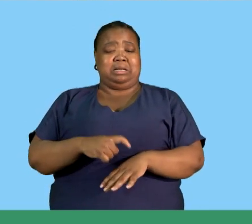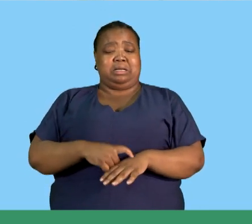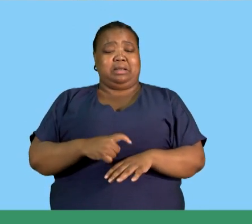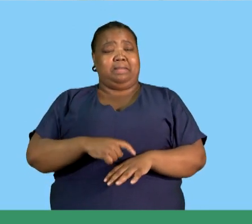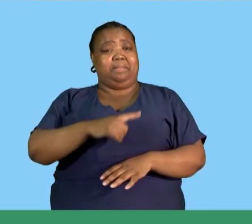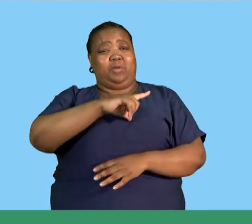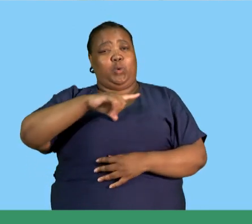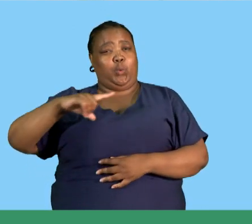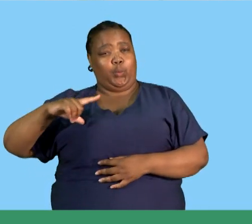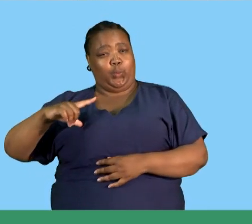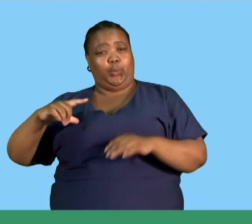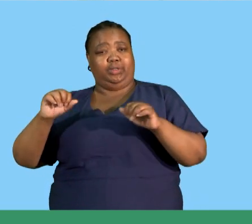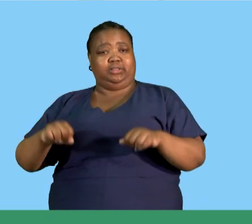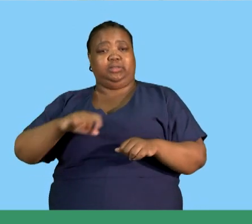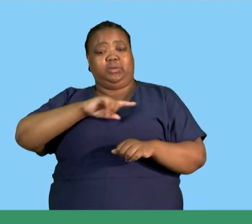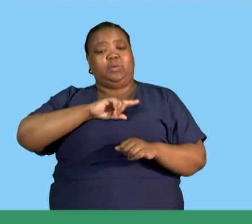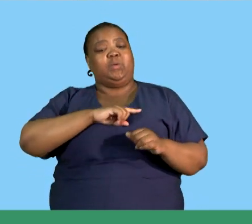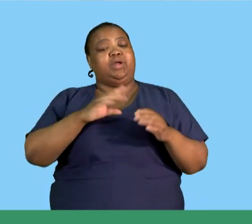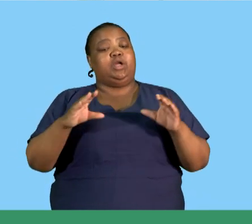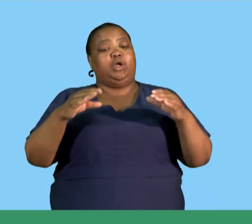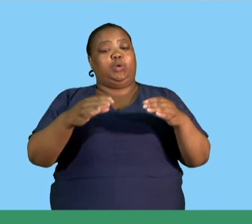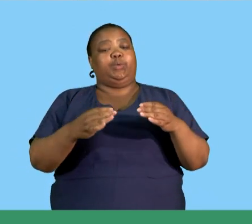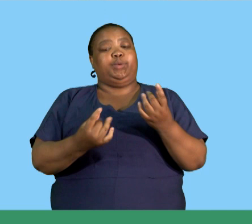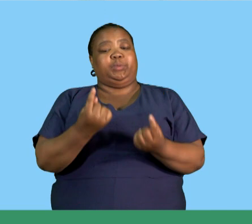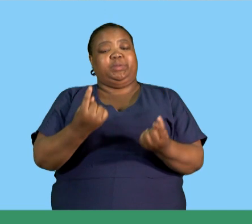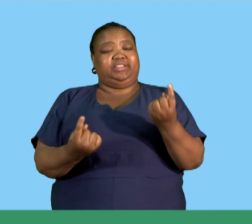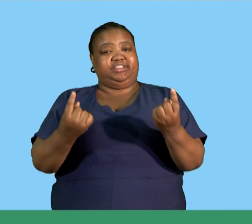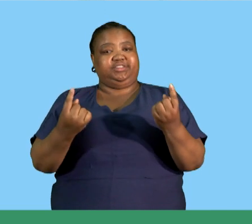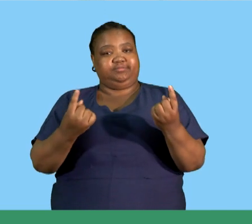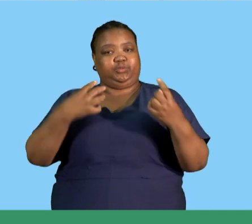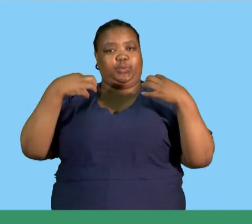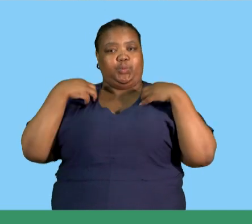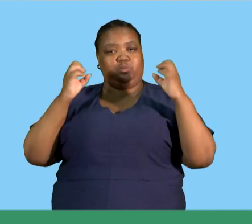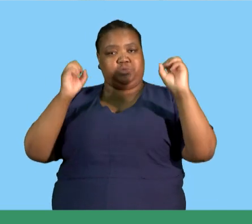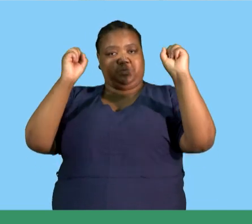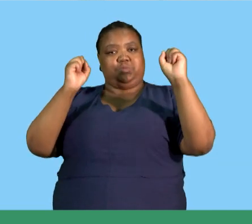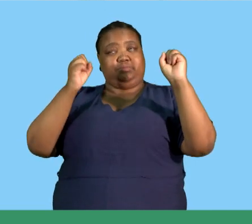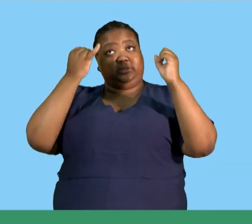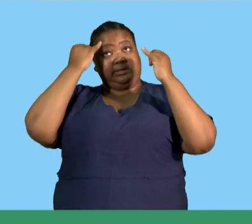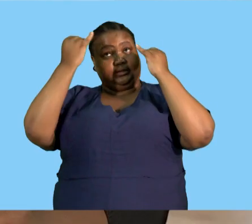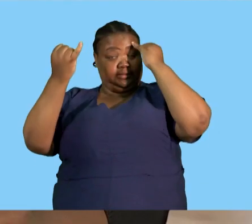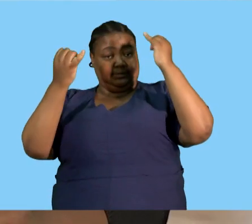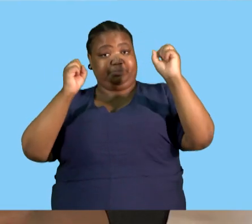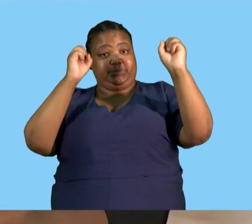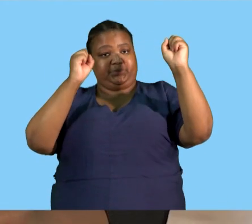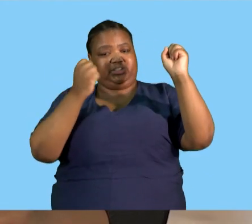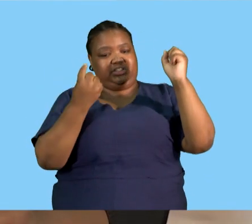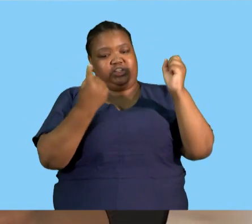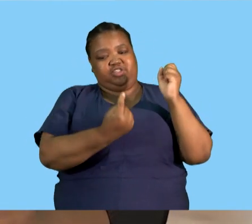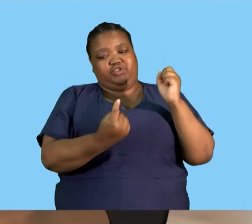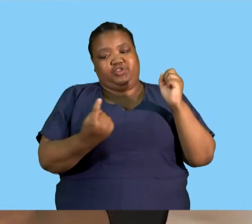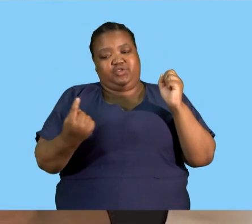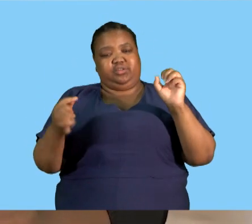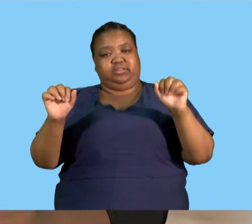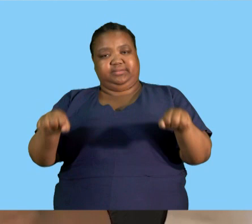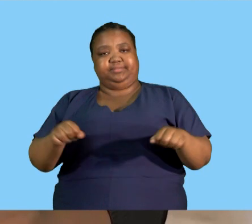time consuming as each member must make a presentation. Remember, we did say that in our application that each member